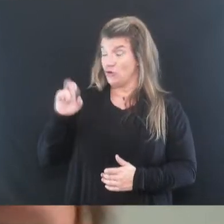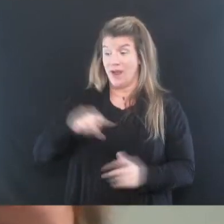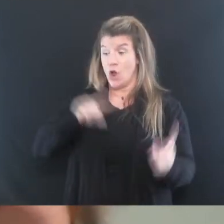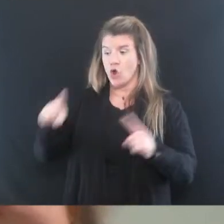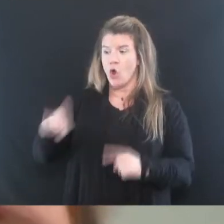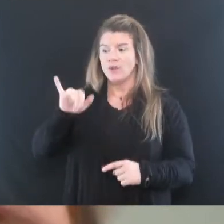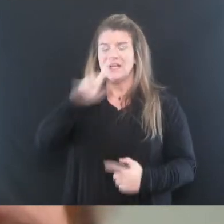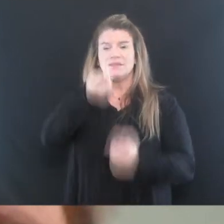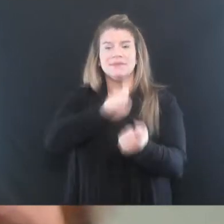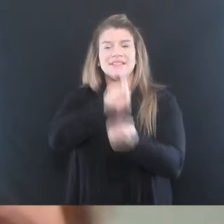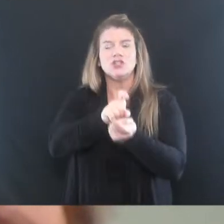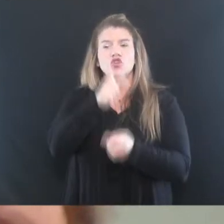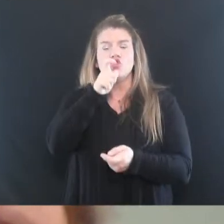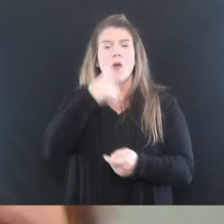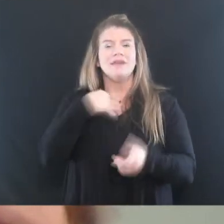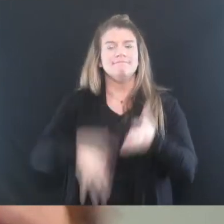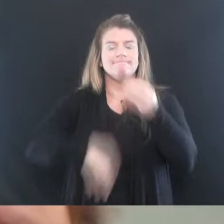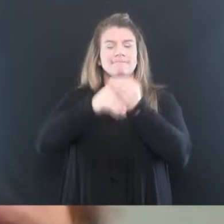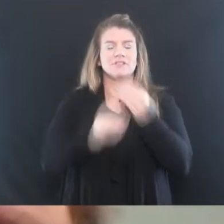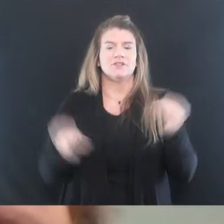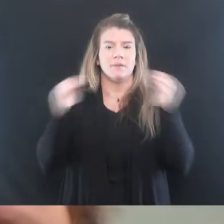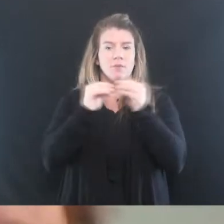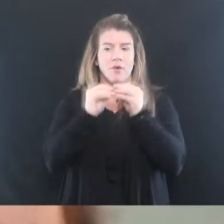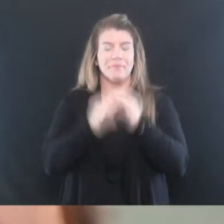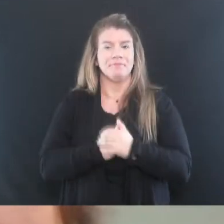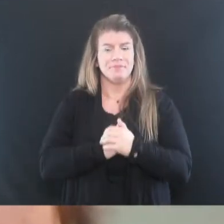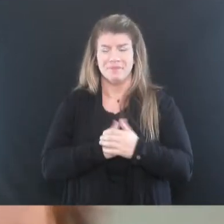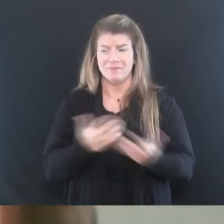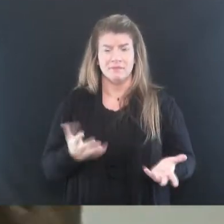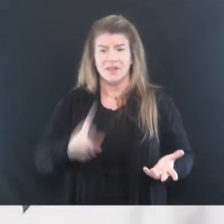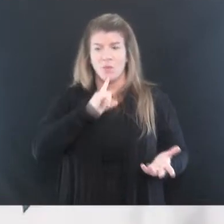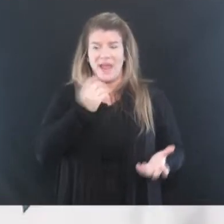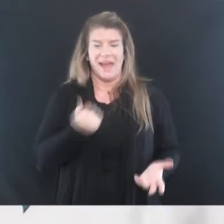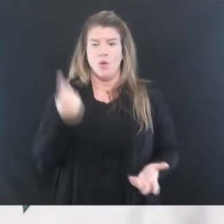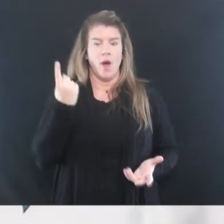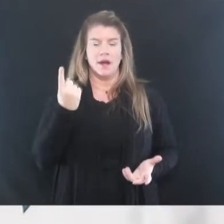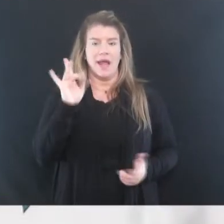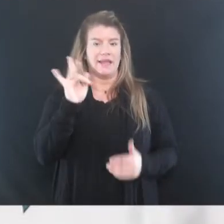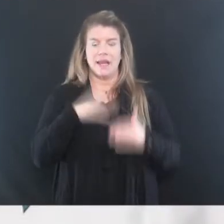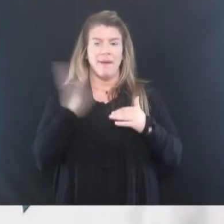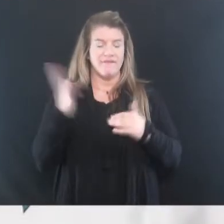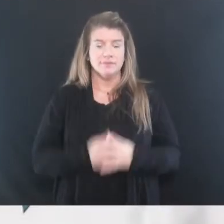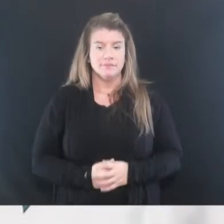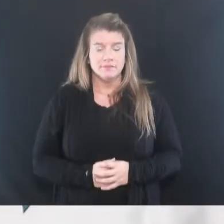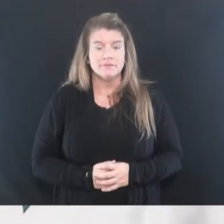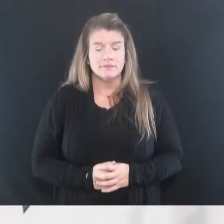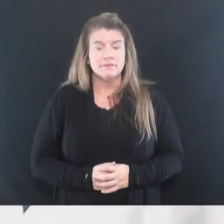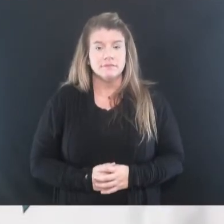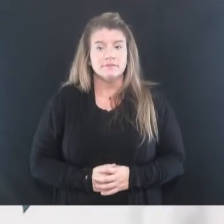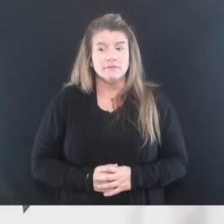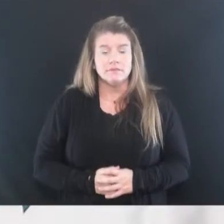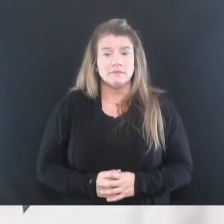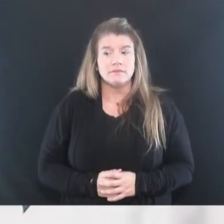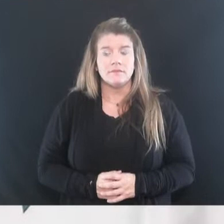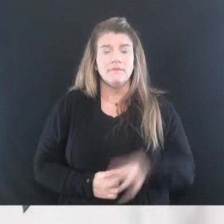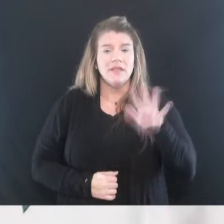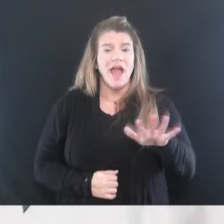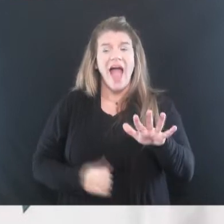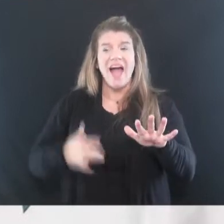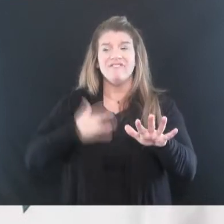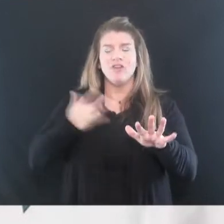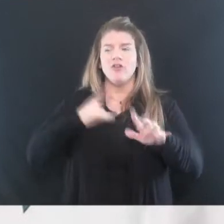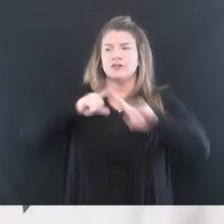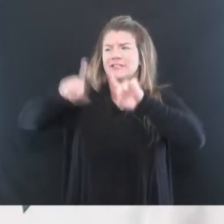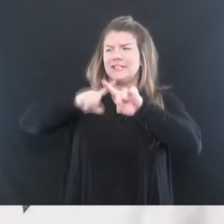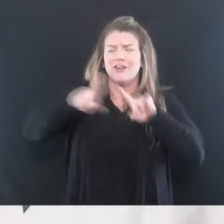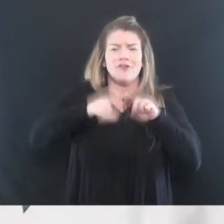to immunocompromised individuals? I think it's anybody 18 and above. And the reason, I mean, and I think there's all kinds of different